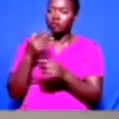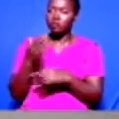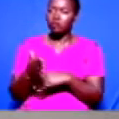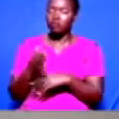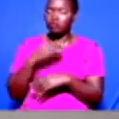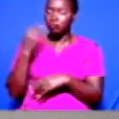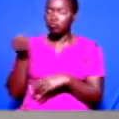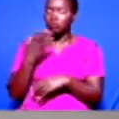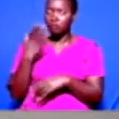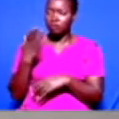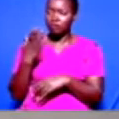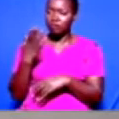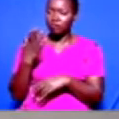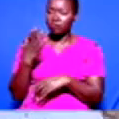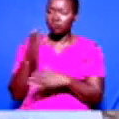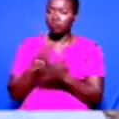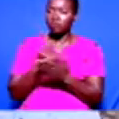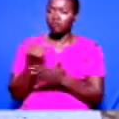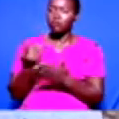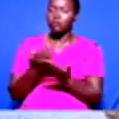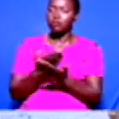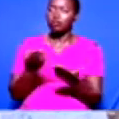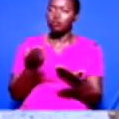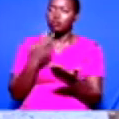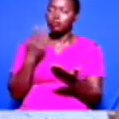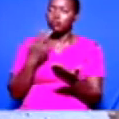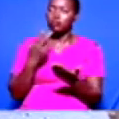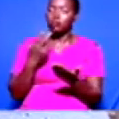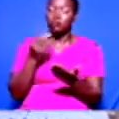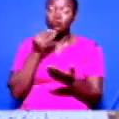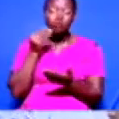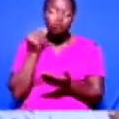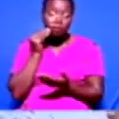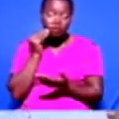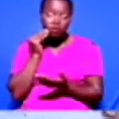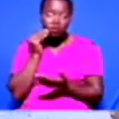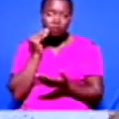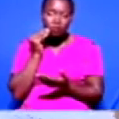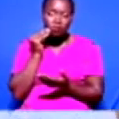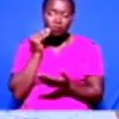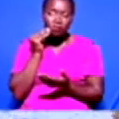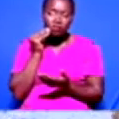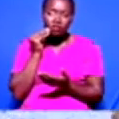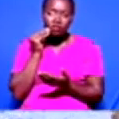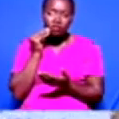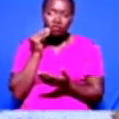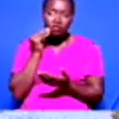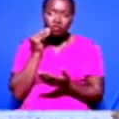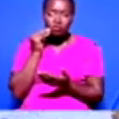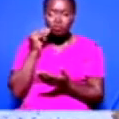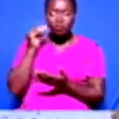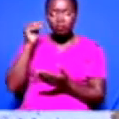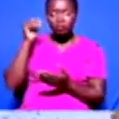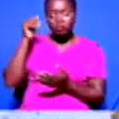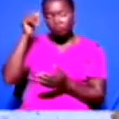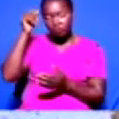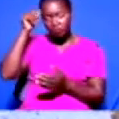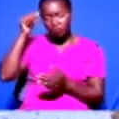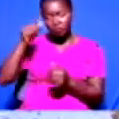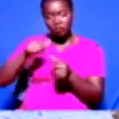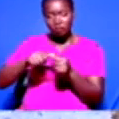of it is we have someone home here who acknowledges the importance of the work we do